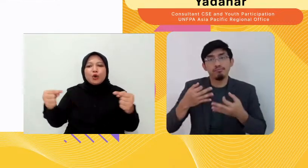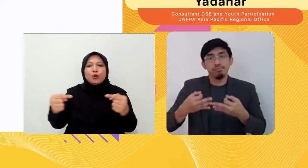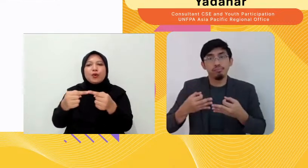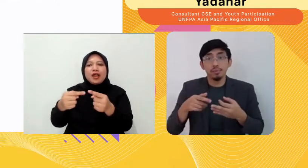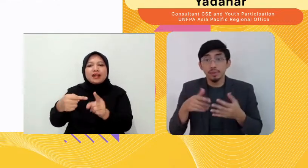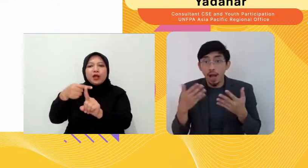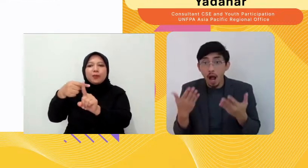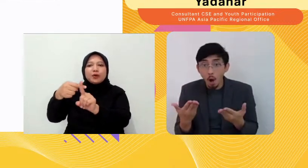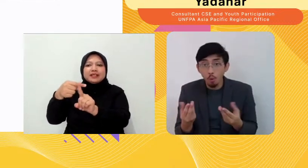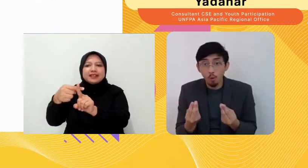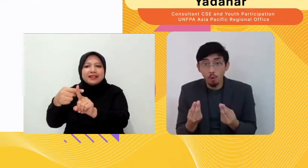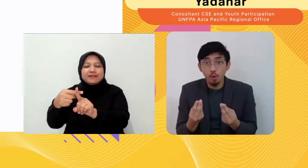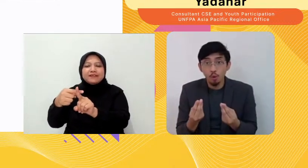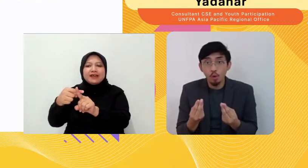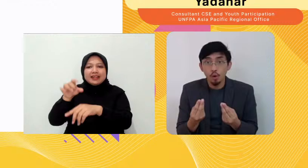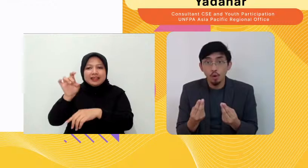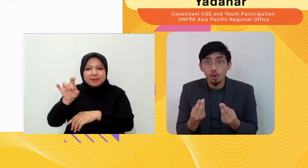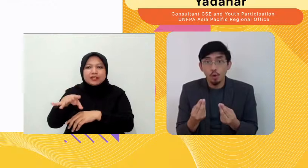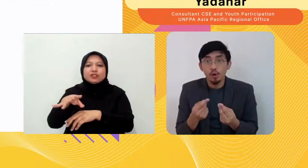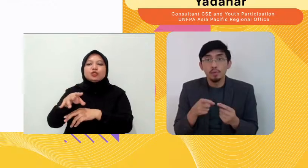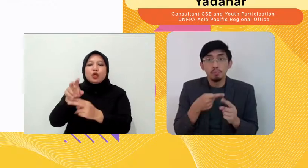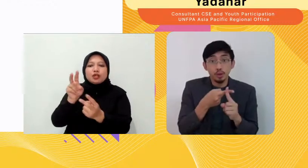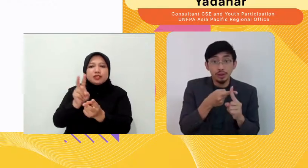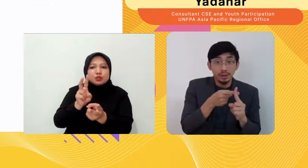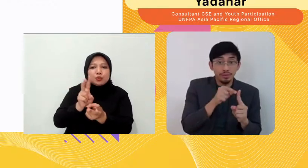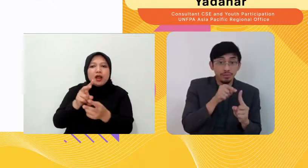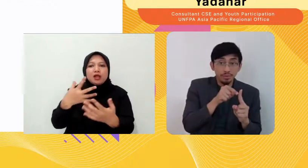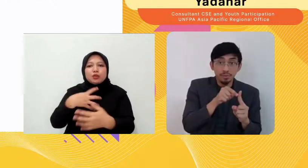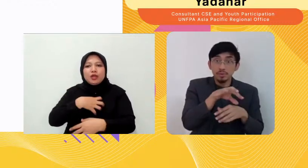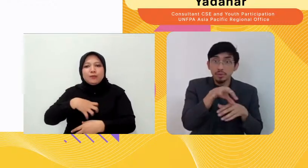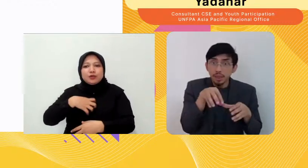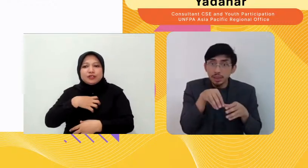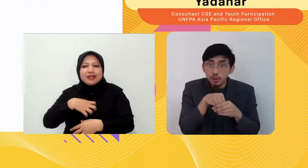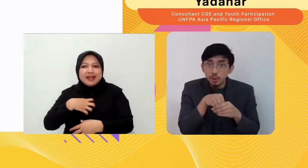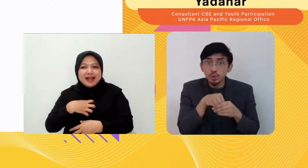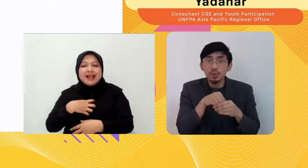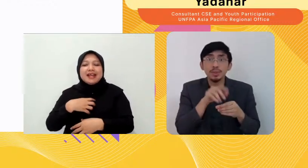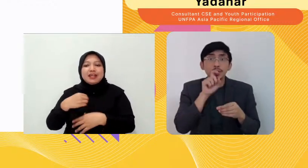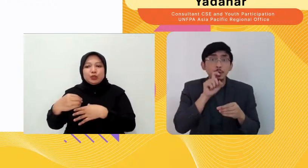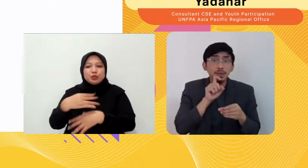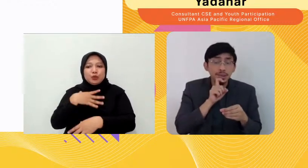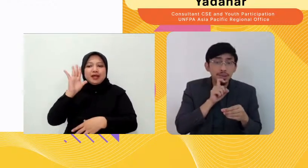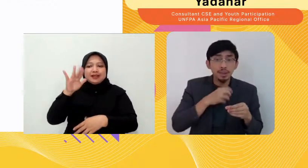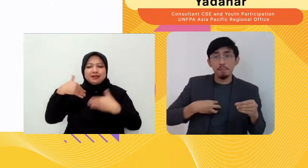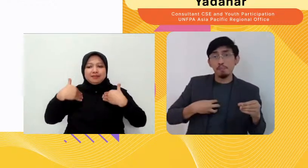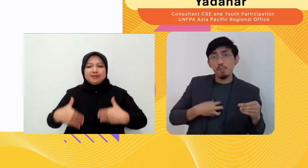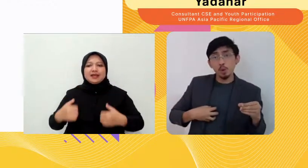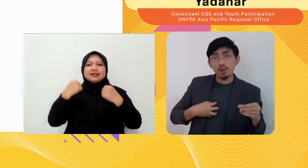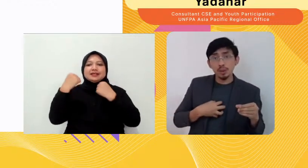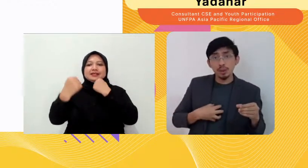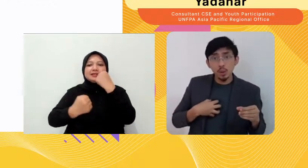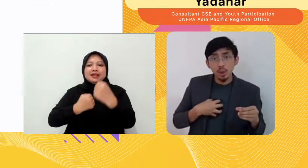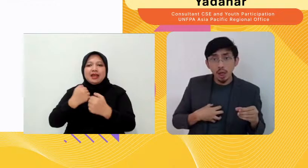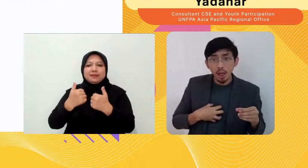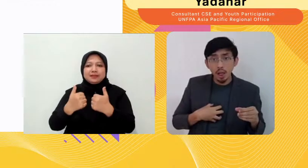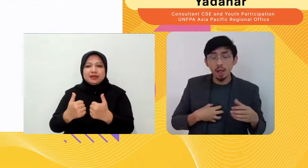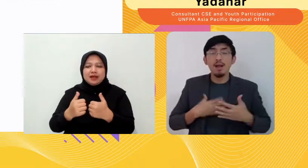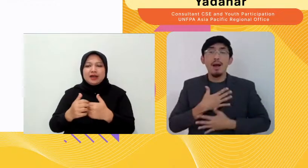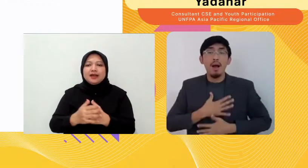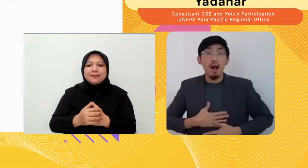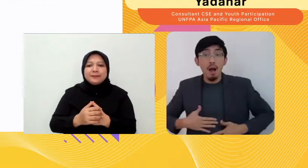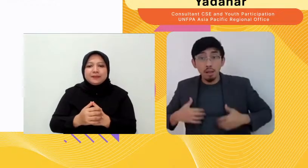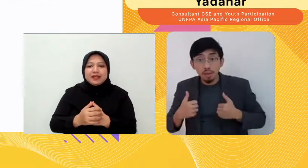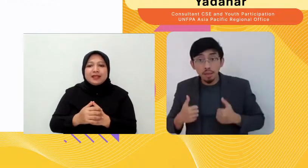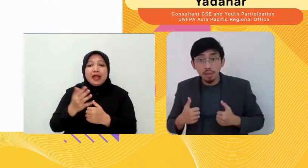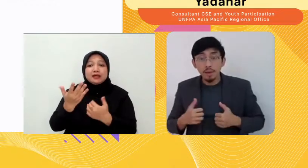sexuality in emotional as well as the physical well-being. And another point to note is that sensitive topic